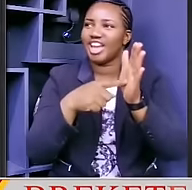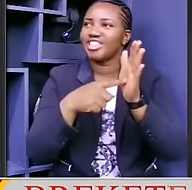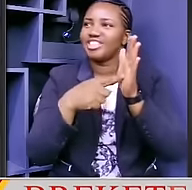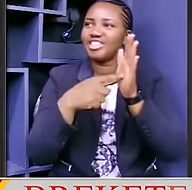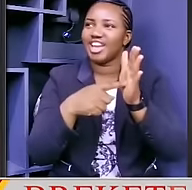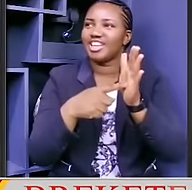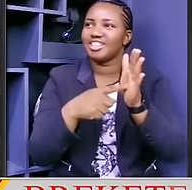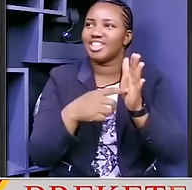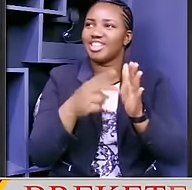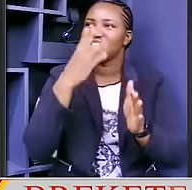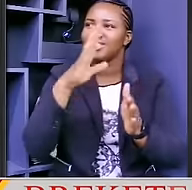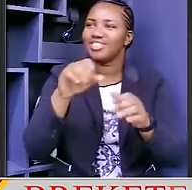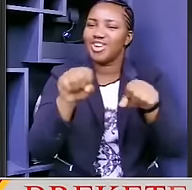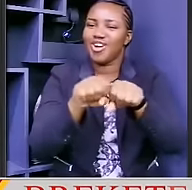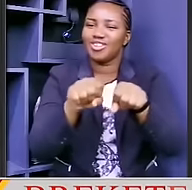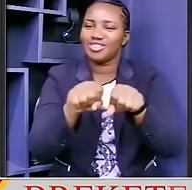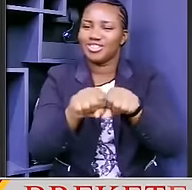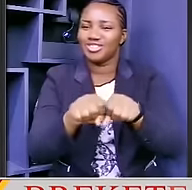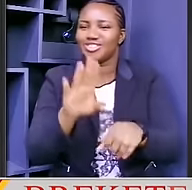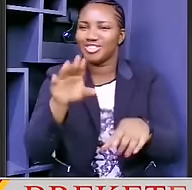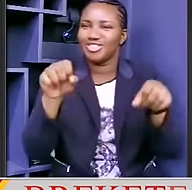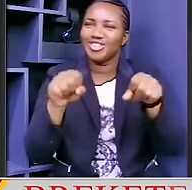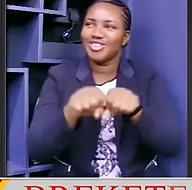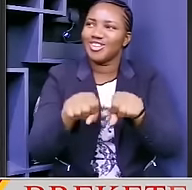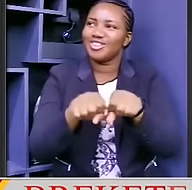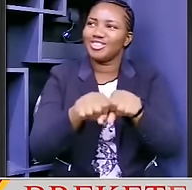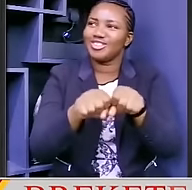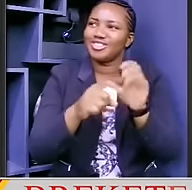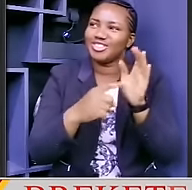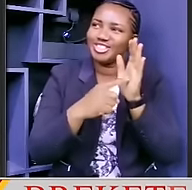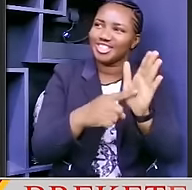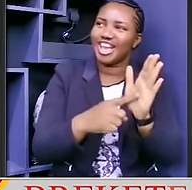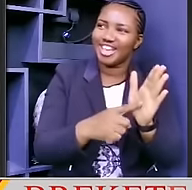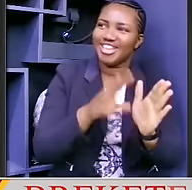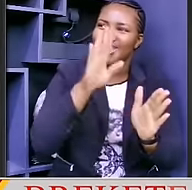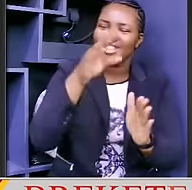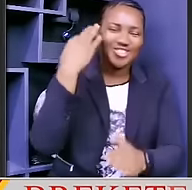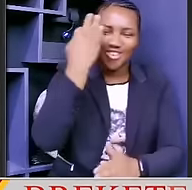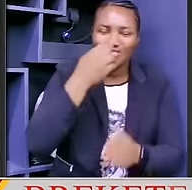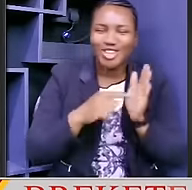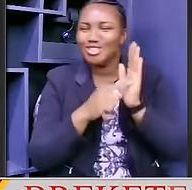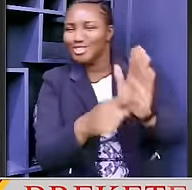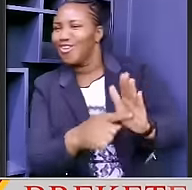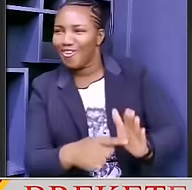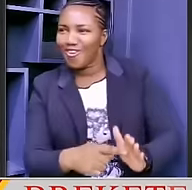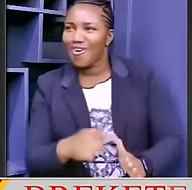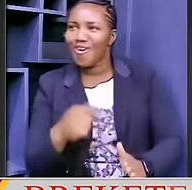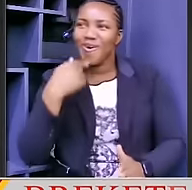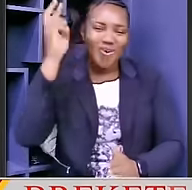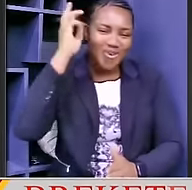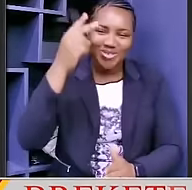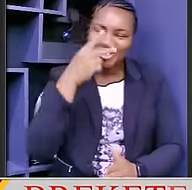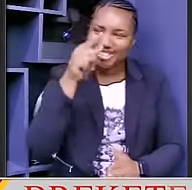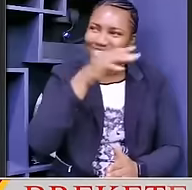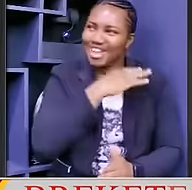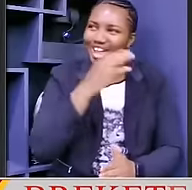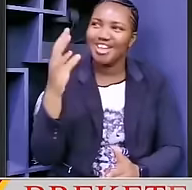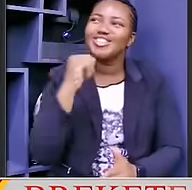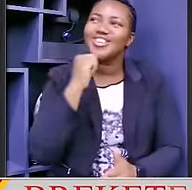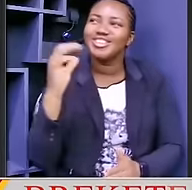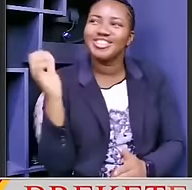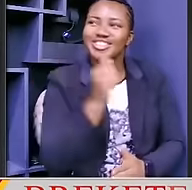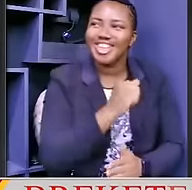chime. See your shoe chime, your face show. Chai, who go see you when I go take picture of